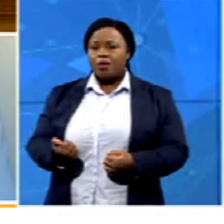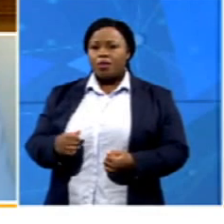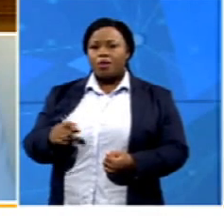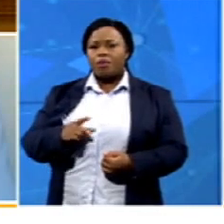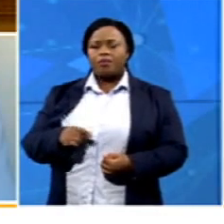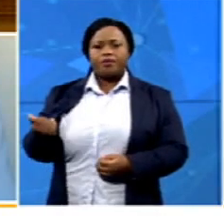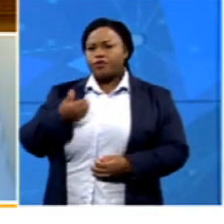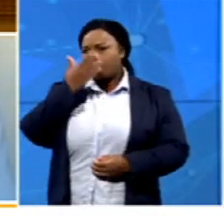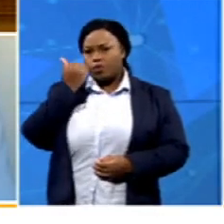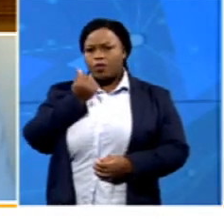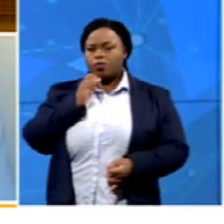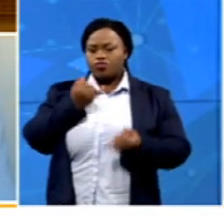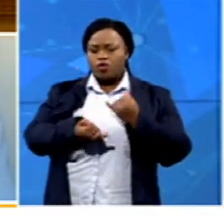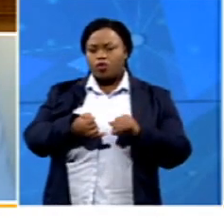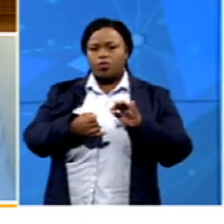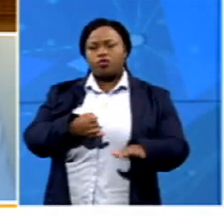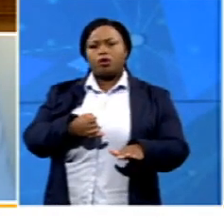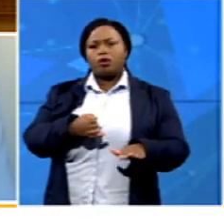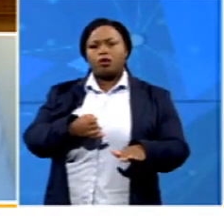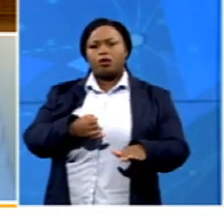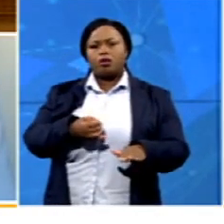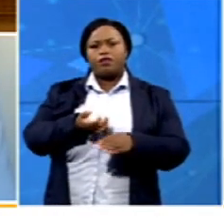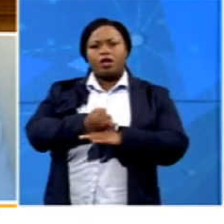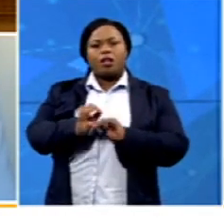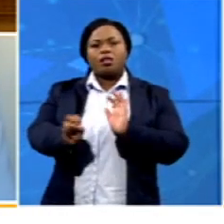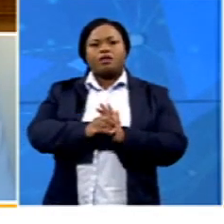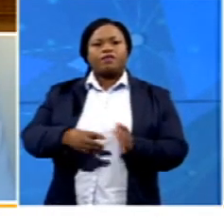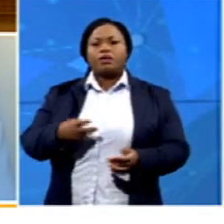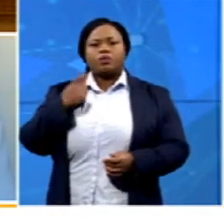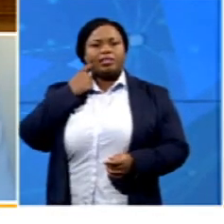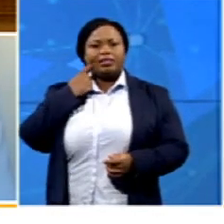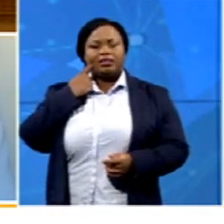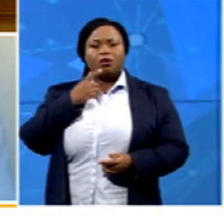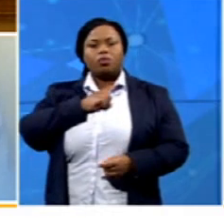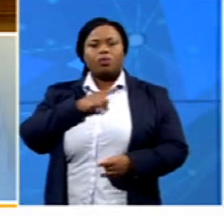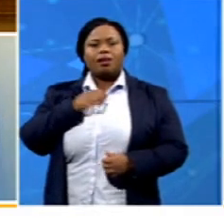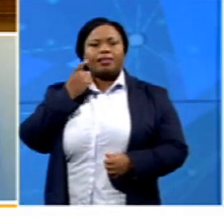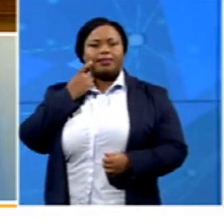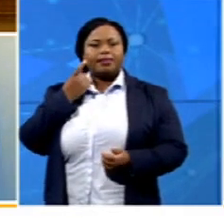you don't know what is wrong with your child, and there's issues of late detection of this.